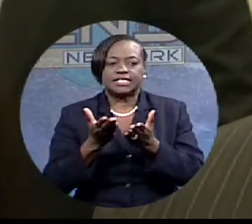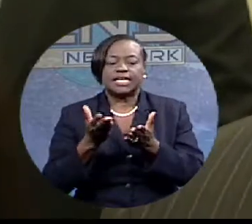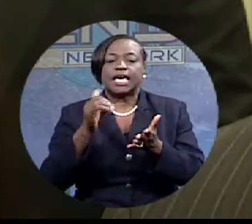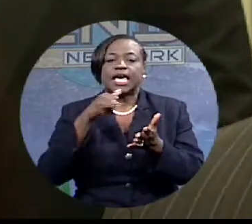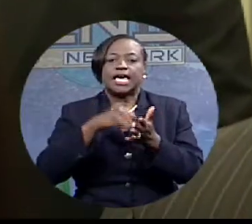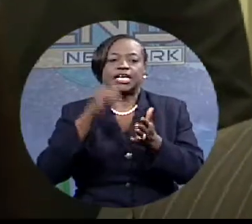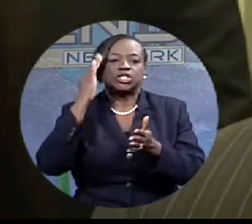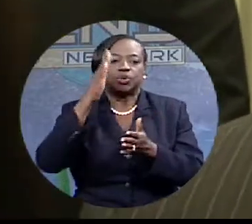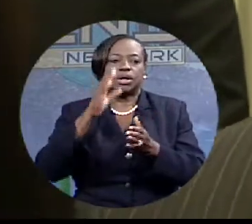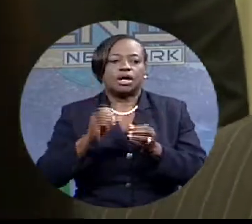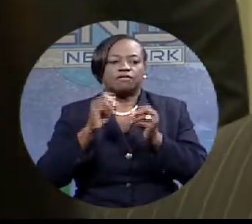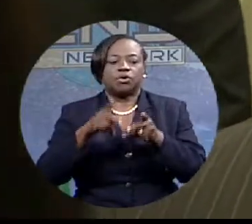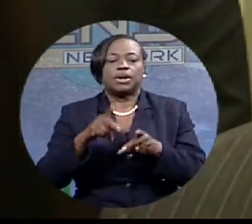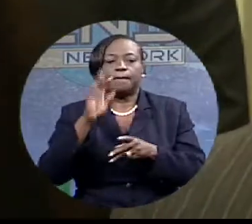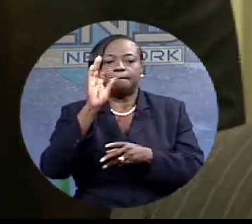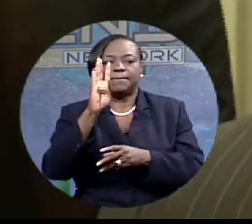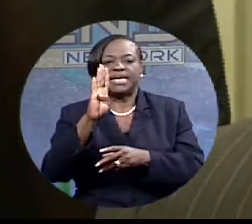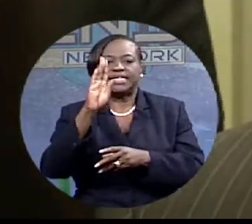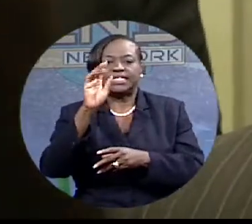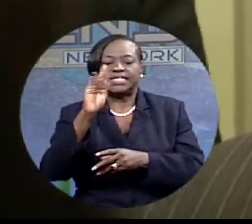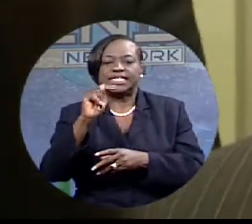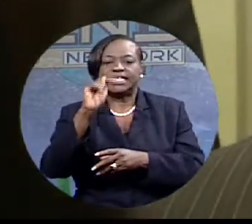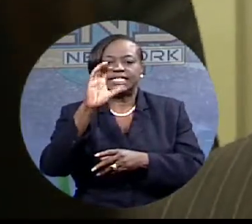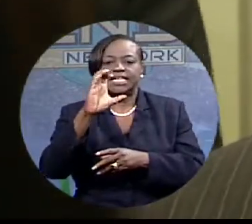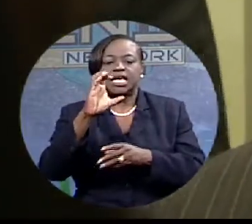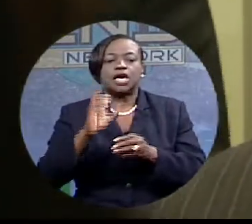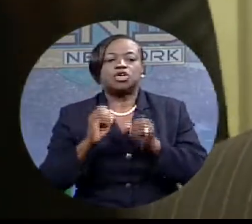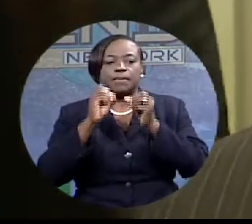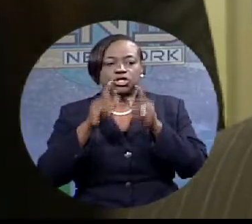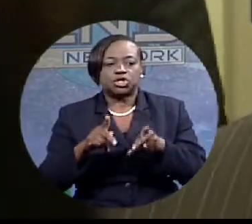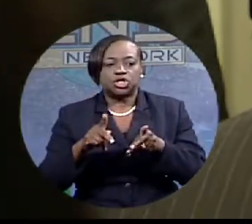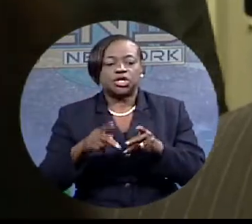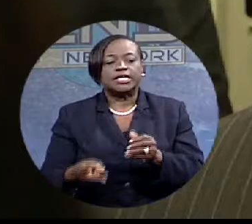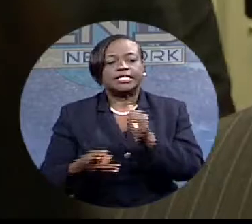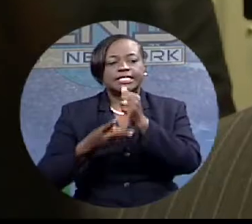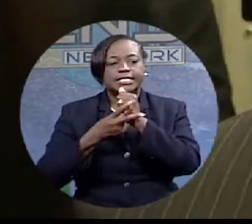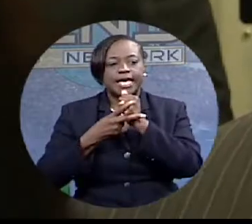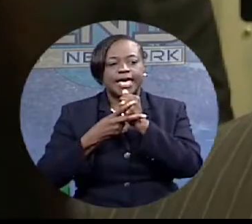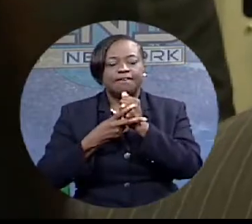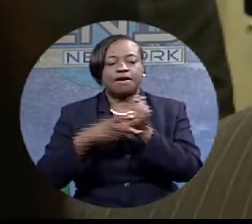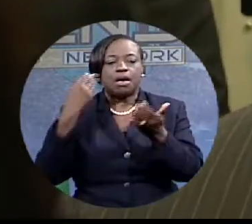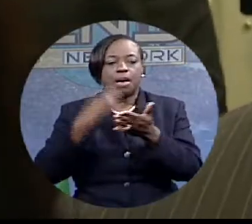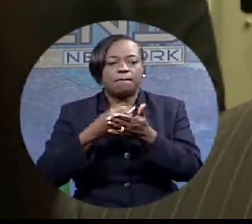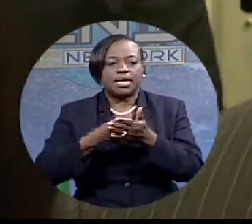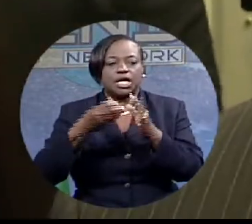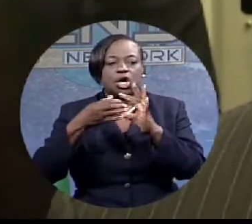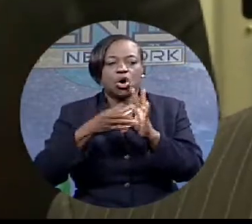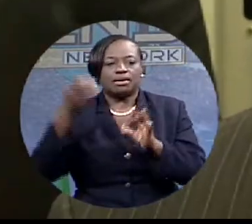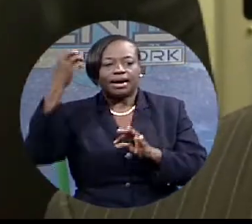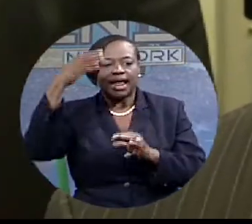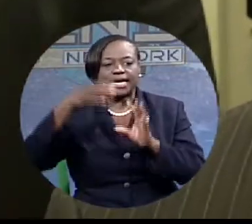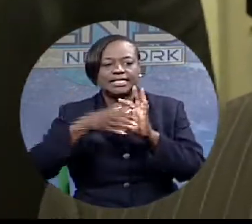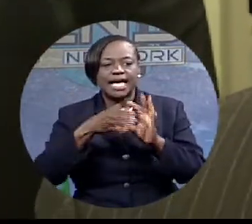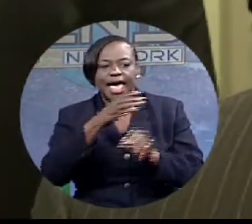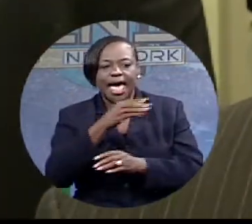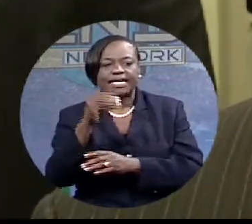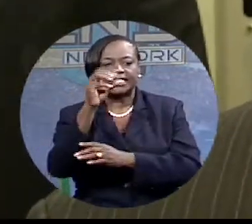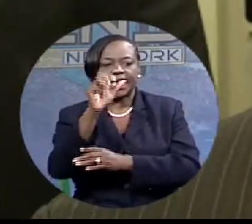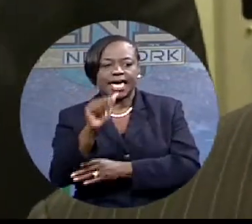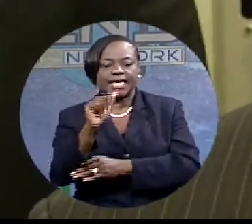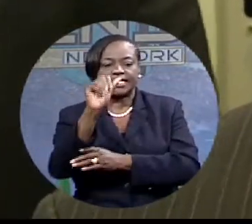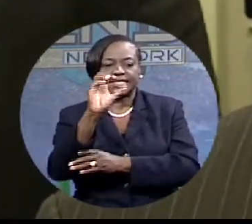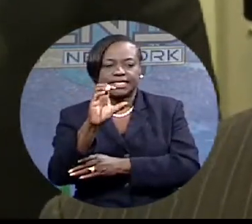BTC the opportunity to save lots on current and air conditioning and all of that. So it makes the